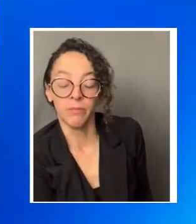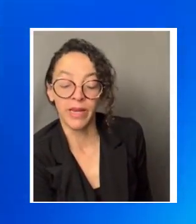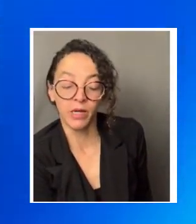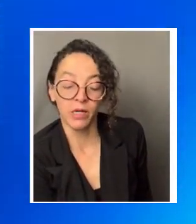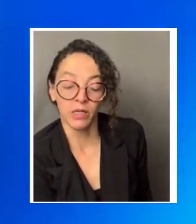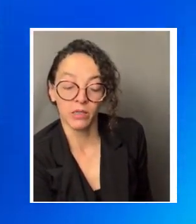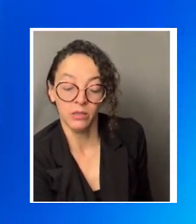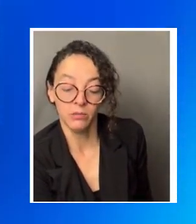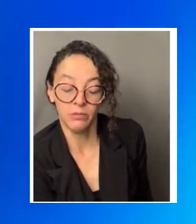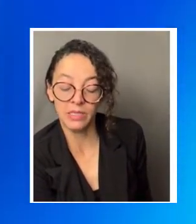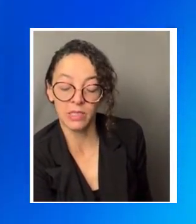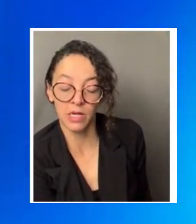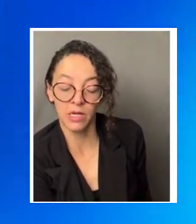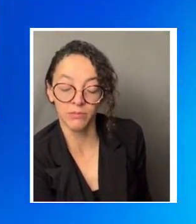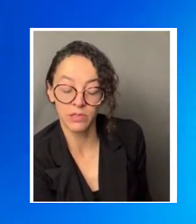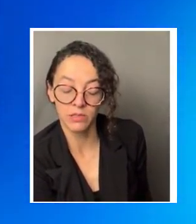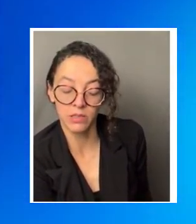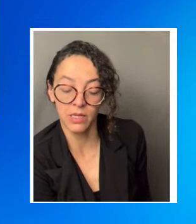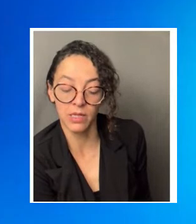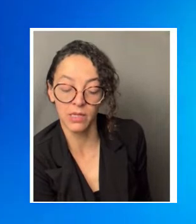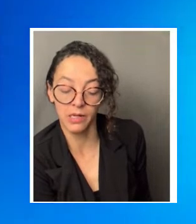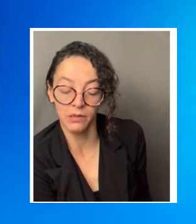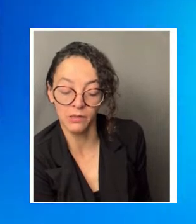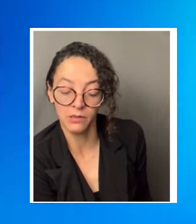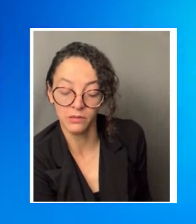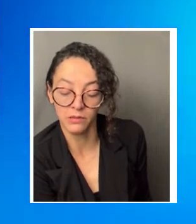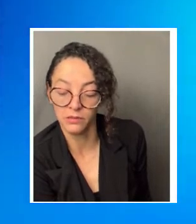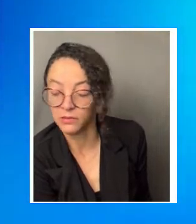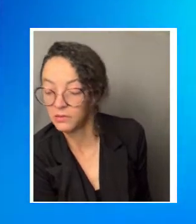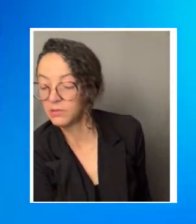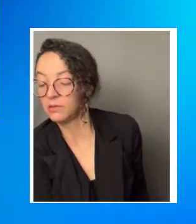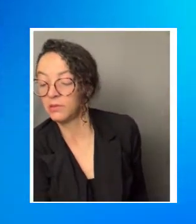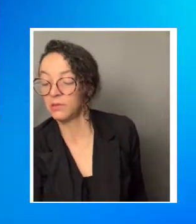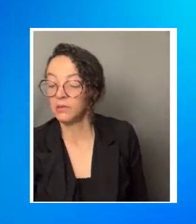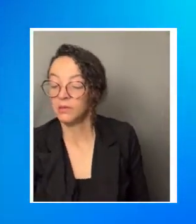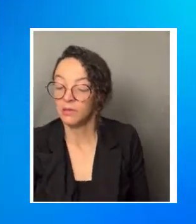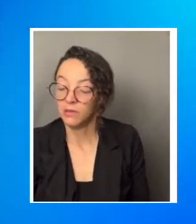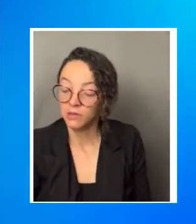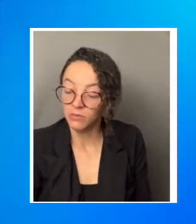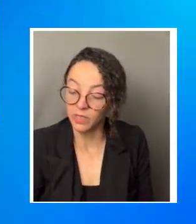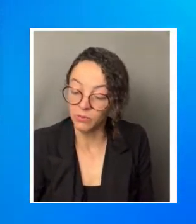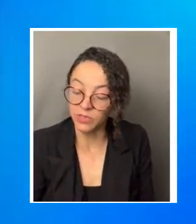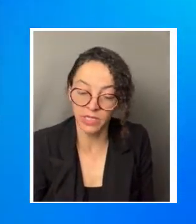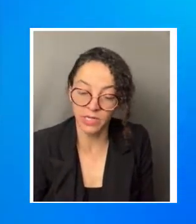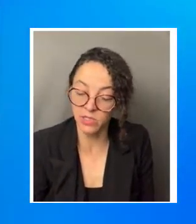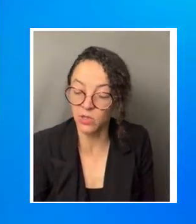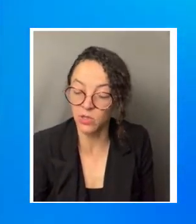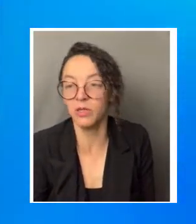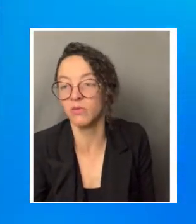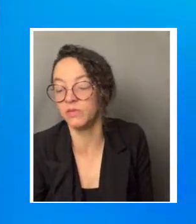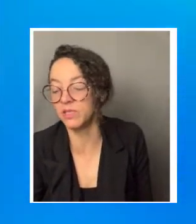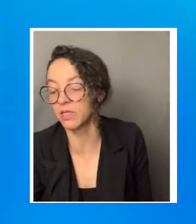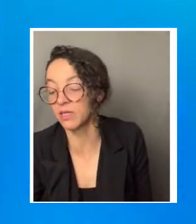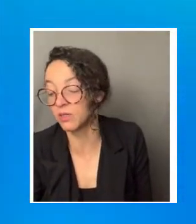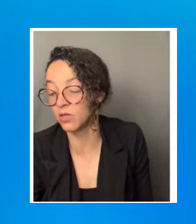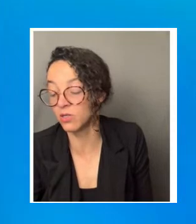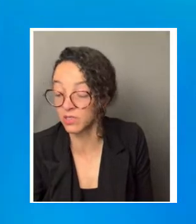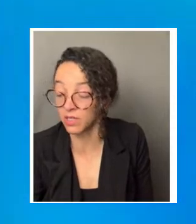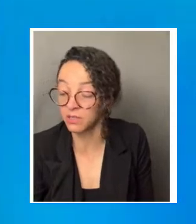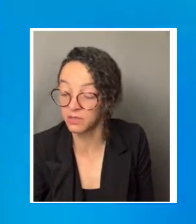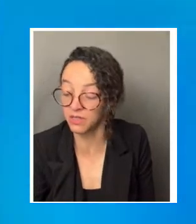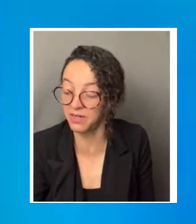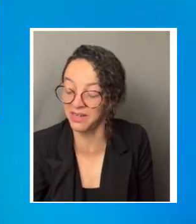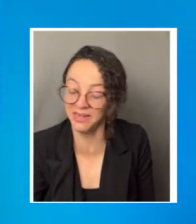Emily, do you want it to say yes or no, or do you want them to be able to fill in yes and then maybe like write an answer after, like a short answer? Or do you want No, just yes or